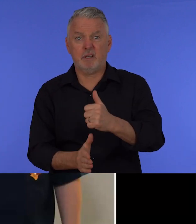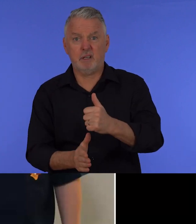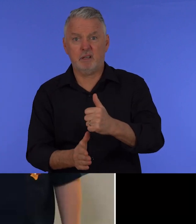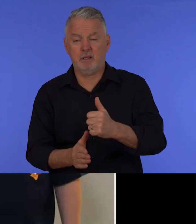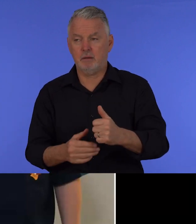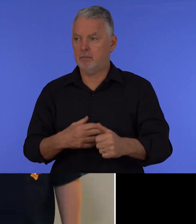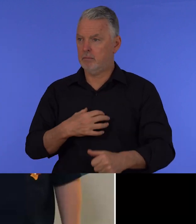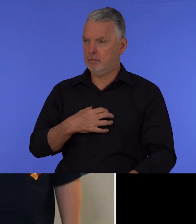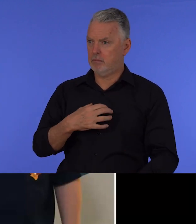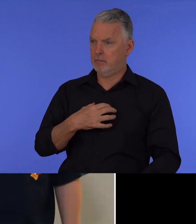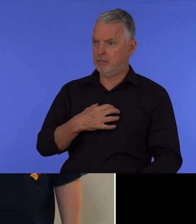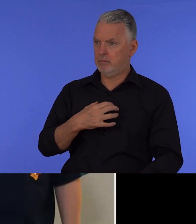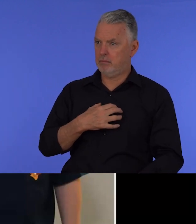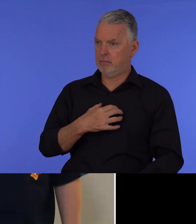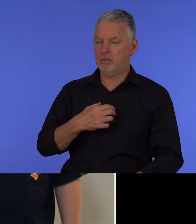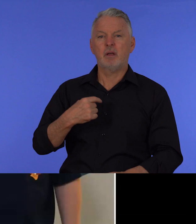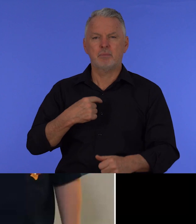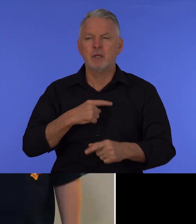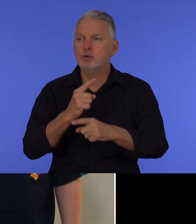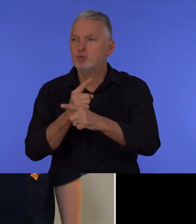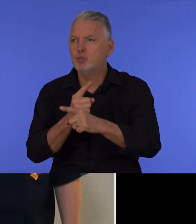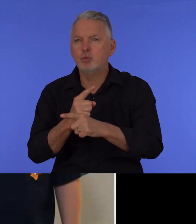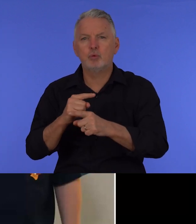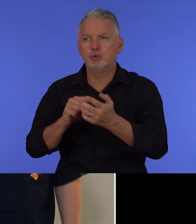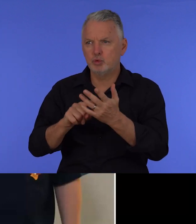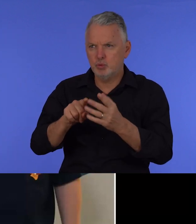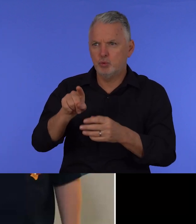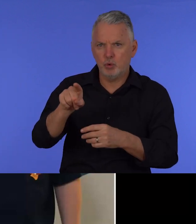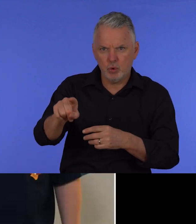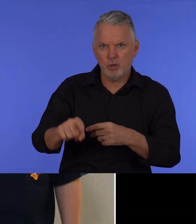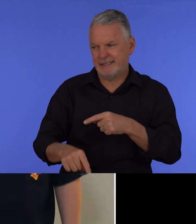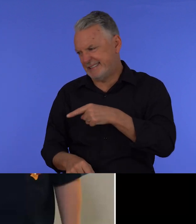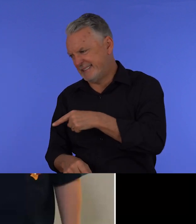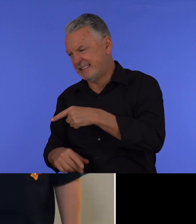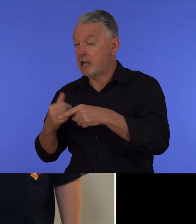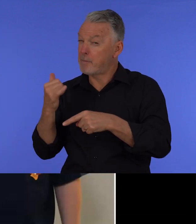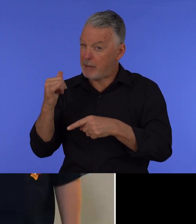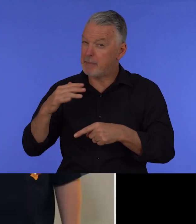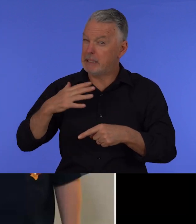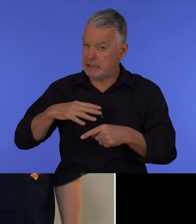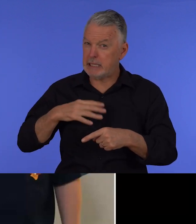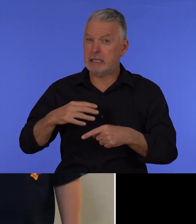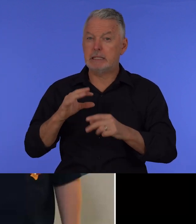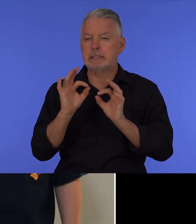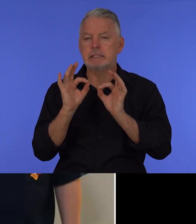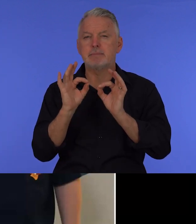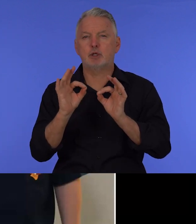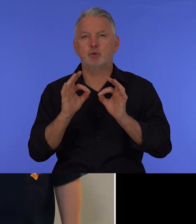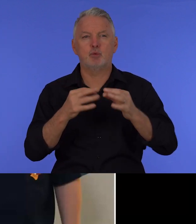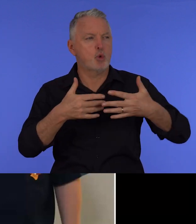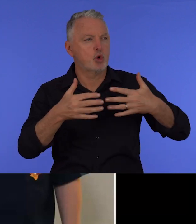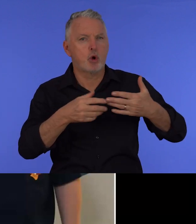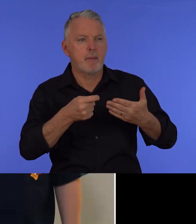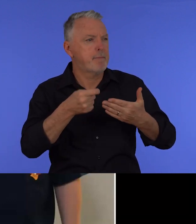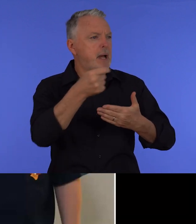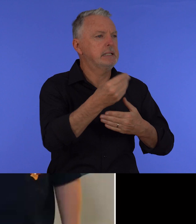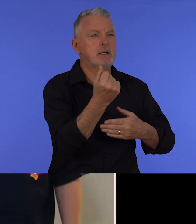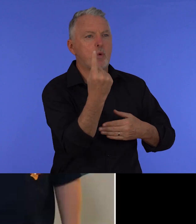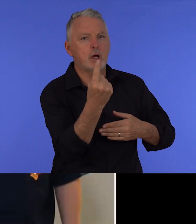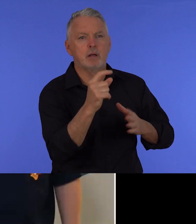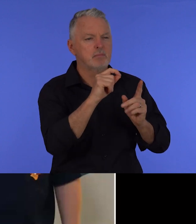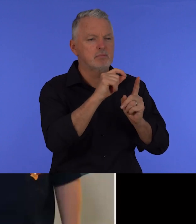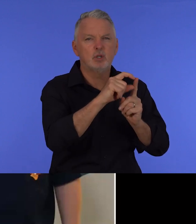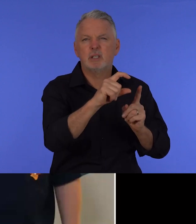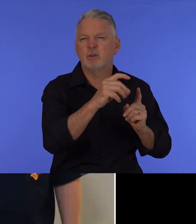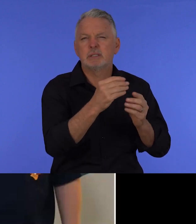Will as part of the group. And I spoke about possibly him needing some paid